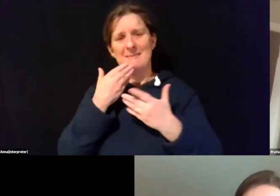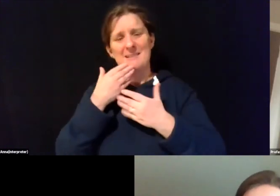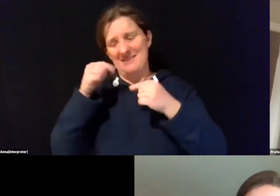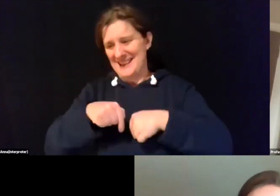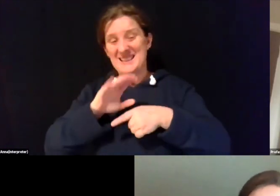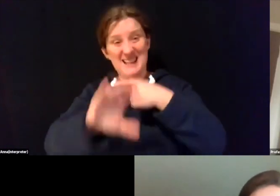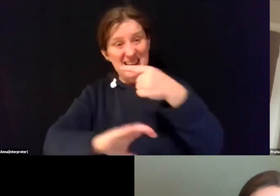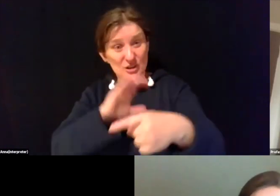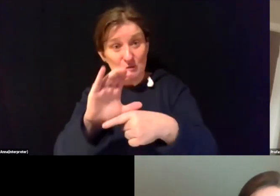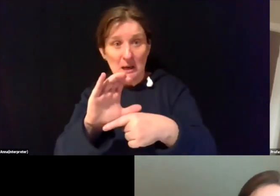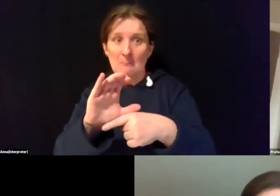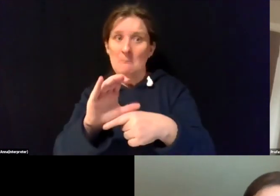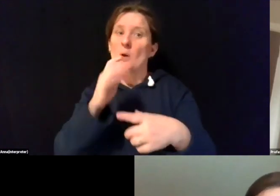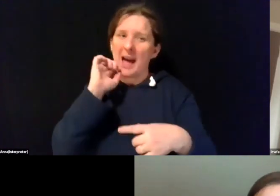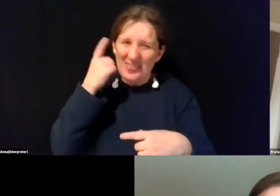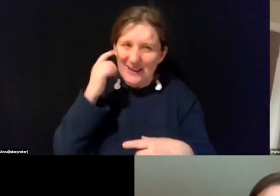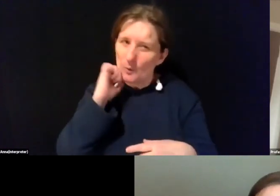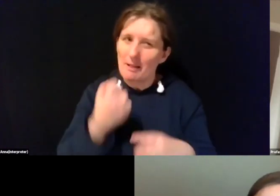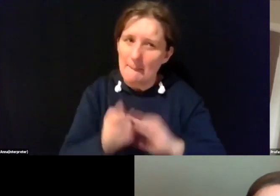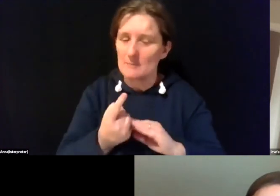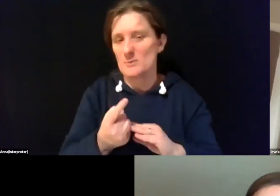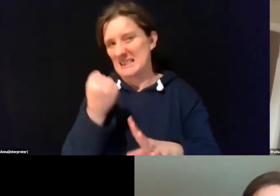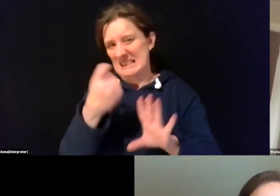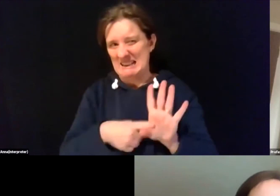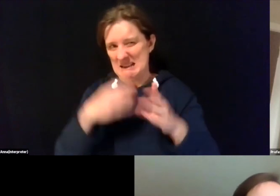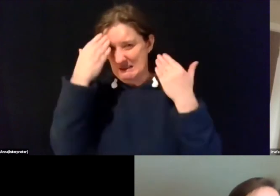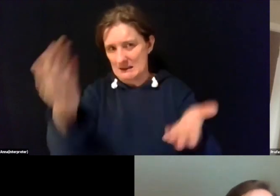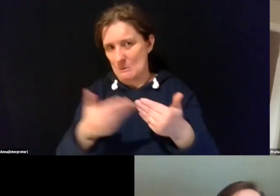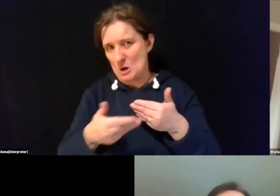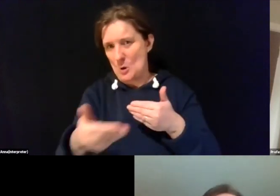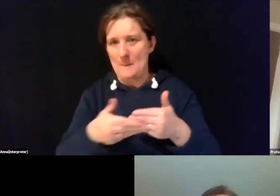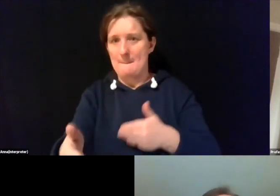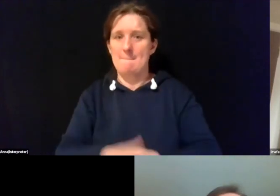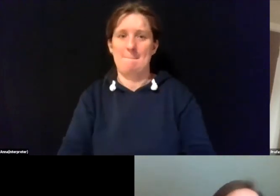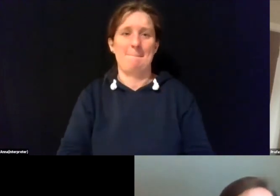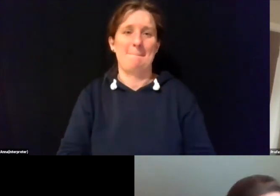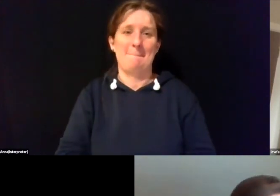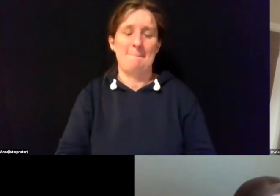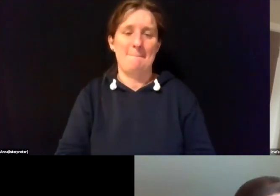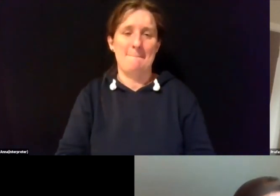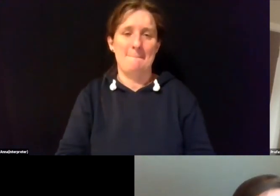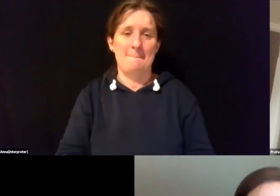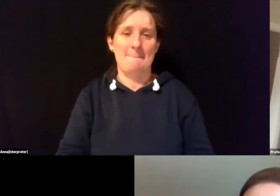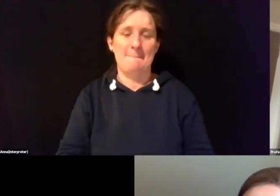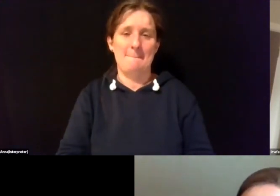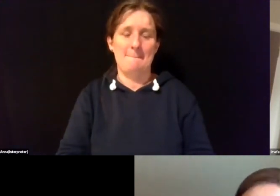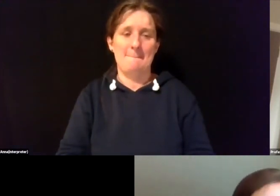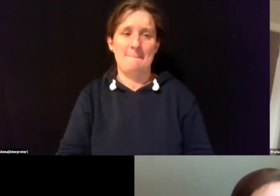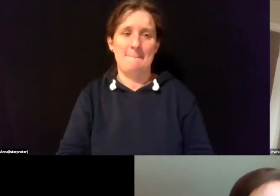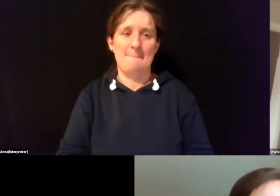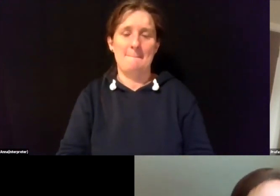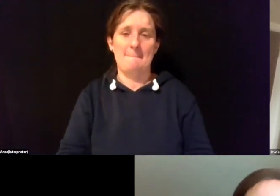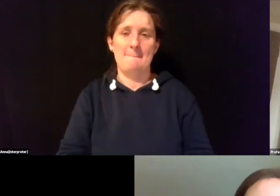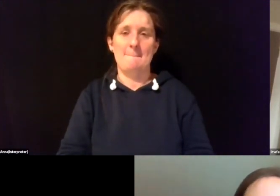Whether it'll happen in the next 10 years or not, I'm not sure. How exciting. I'm going to share a link to all of